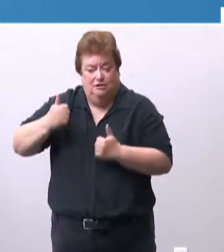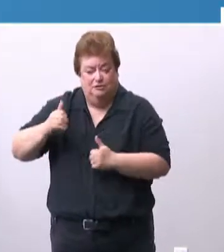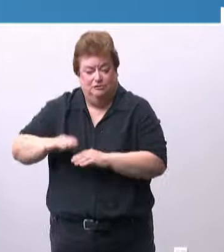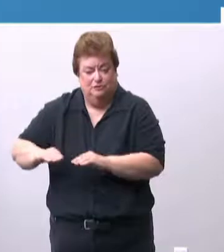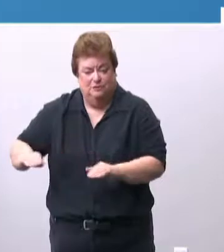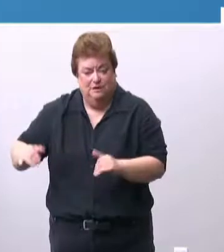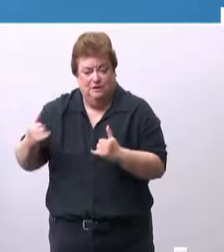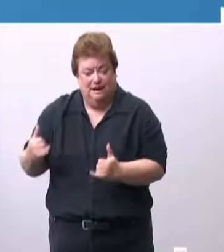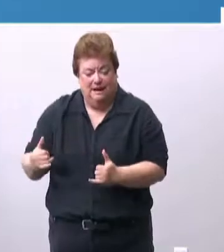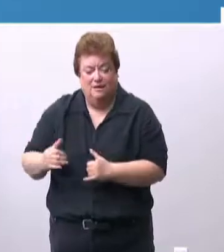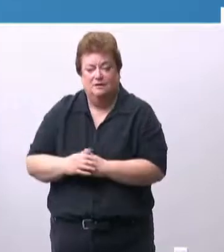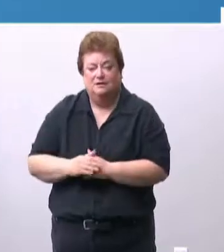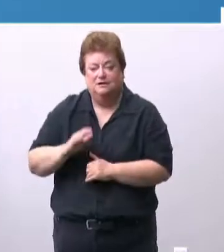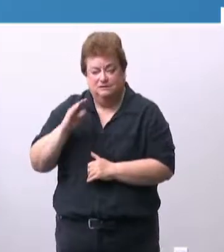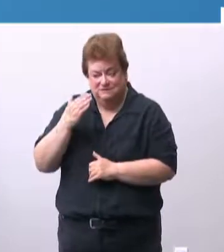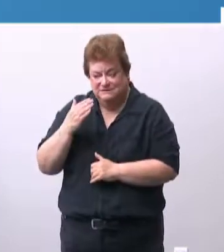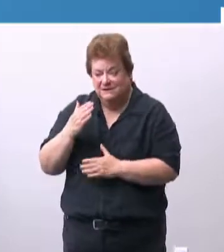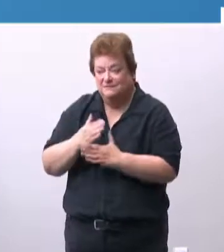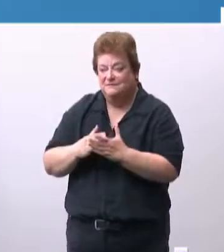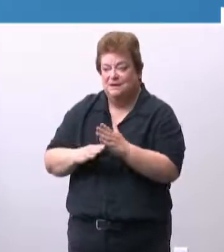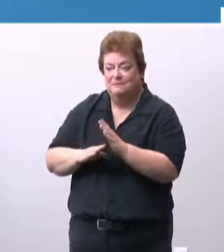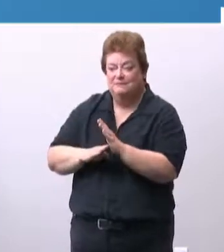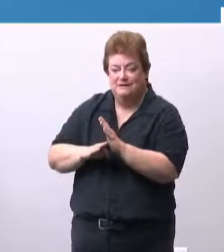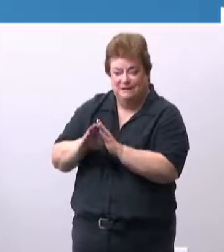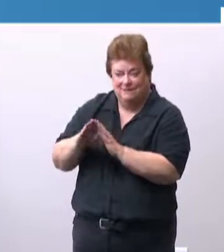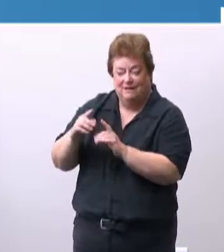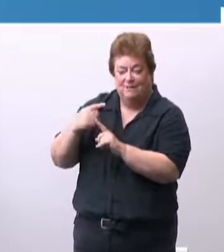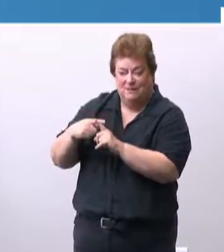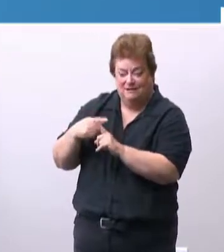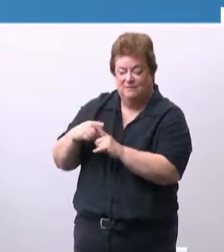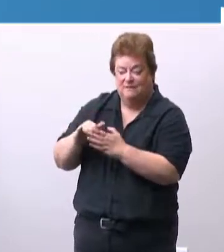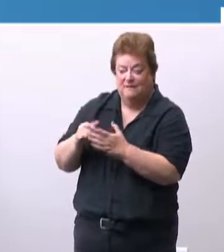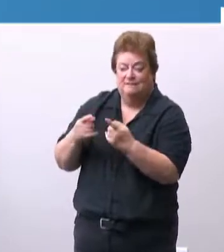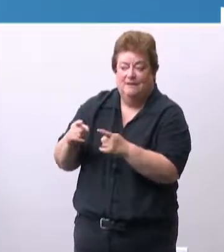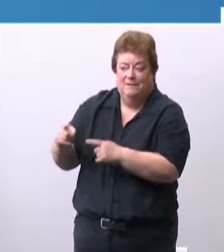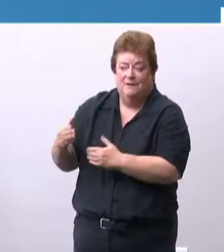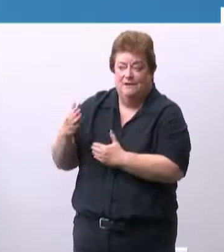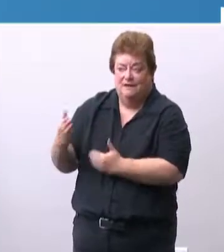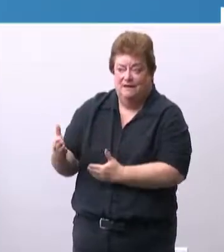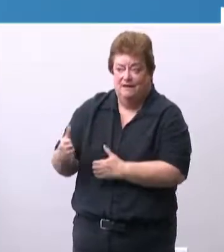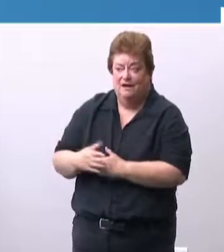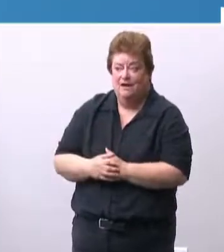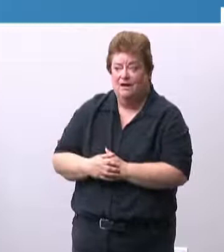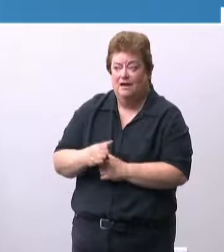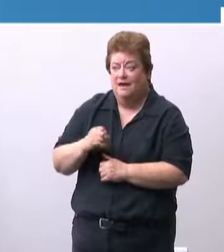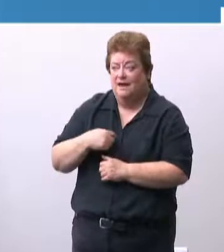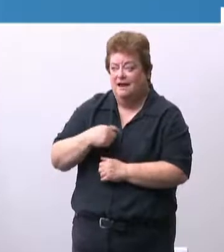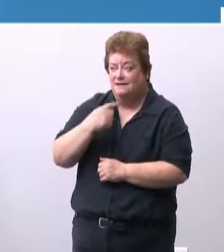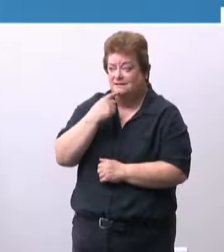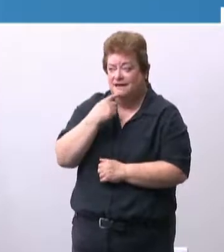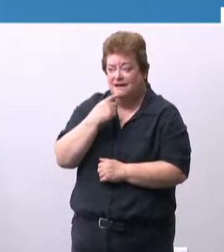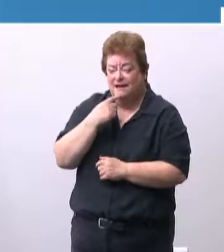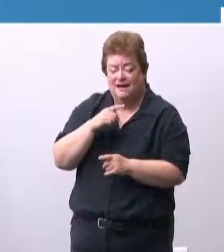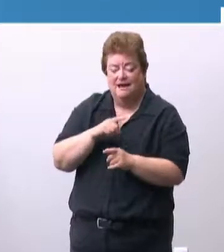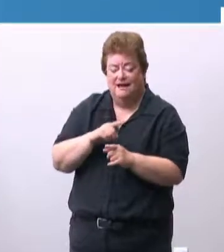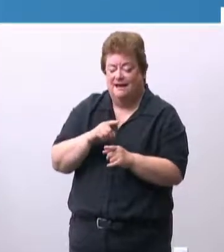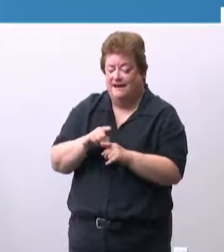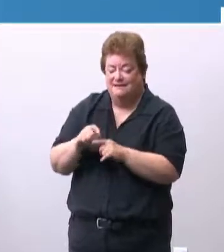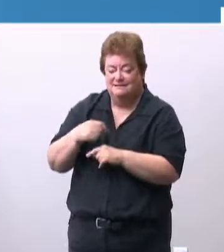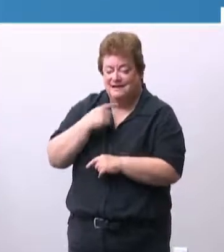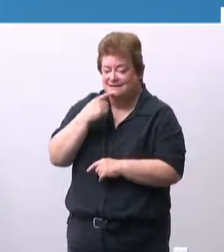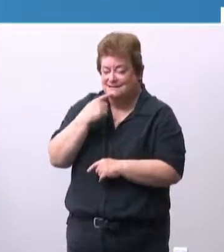it looks like there's some developments positively that are occurring there. And then, I'll say, as I've always said at every one of these press